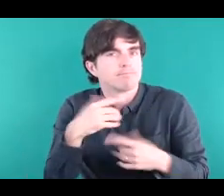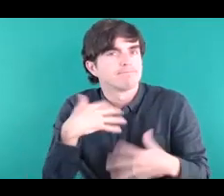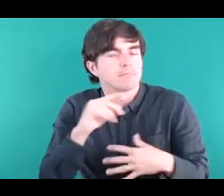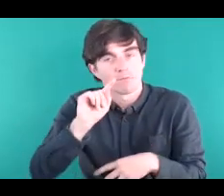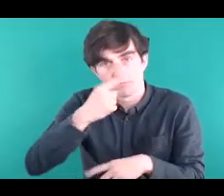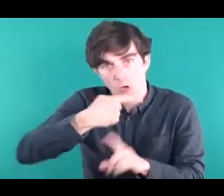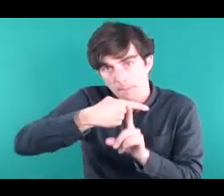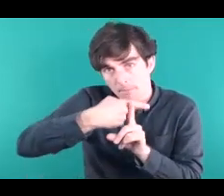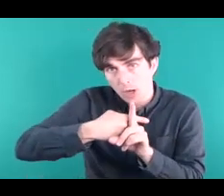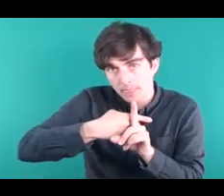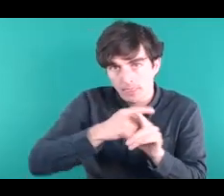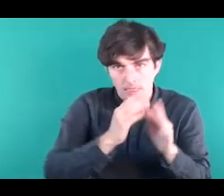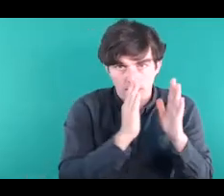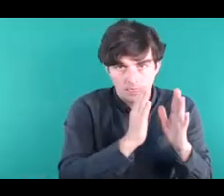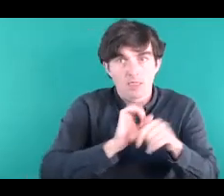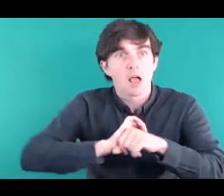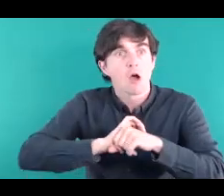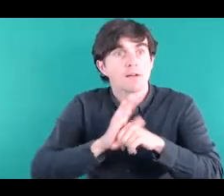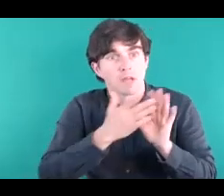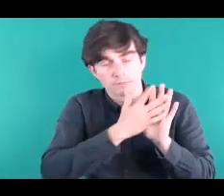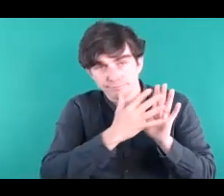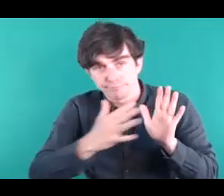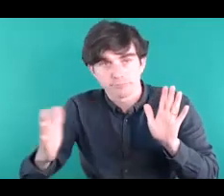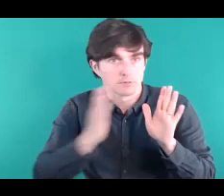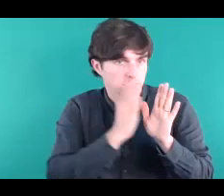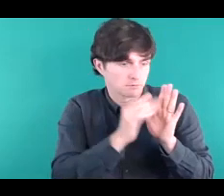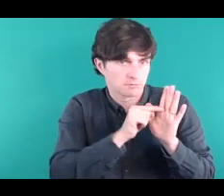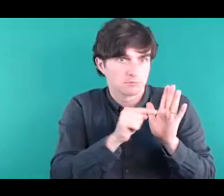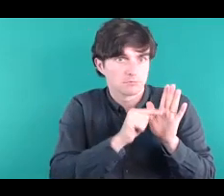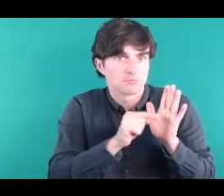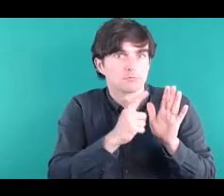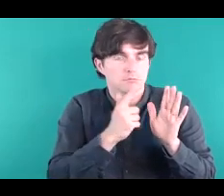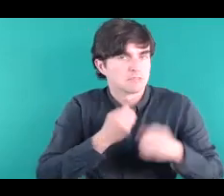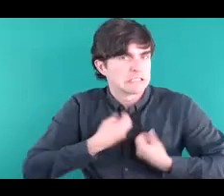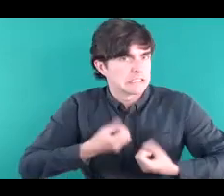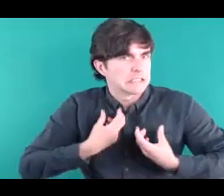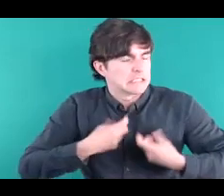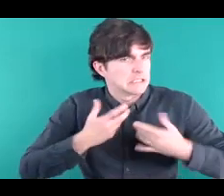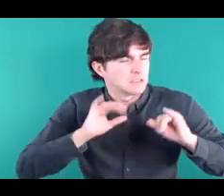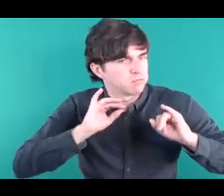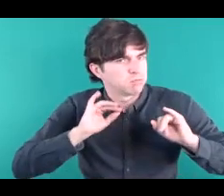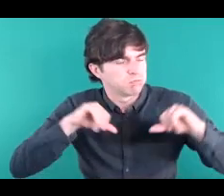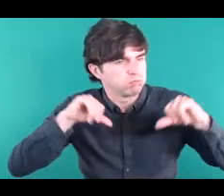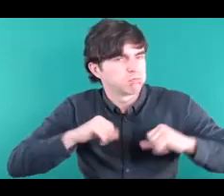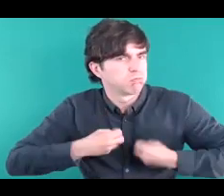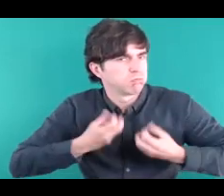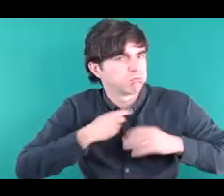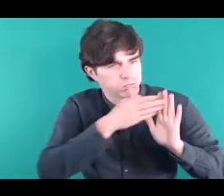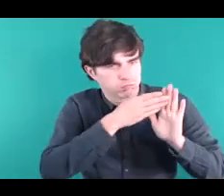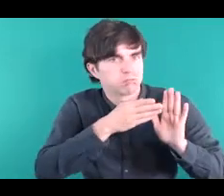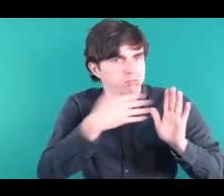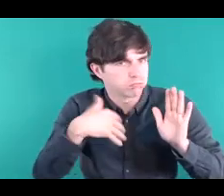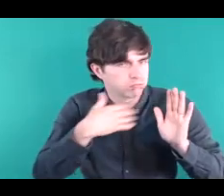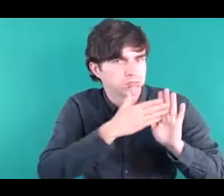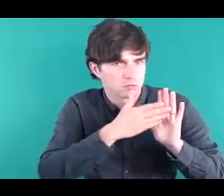the expenses that they don't have because they stop the